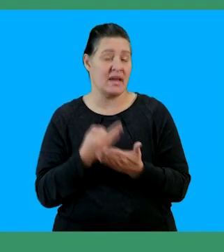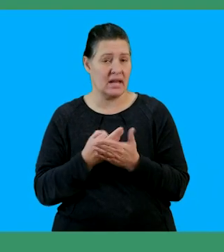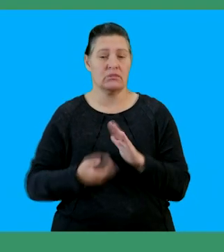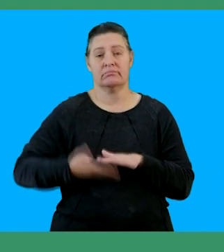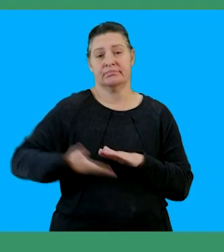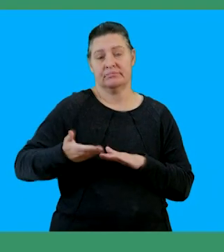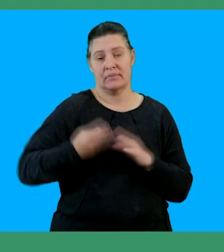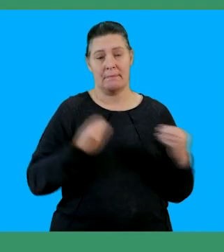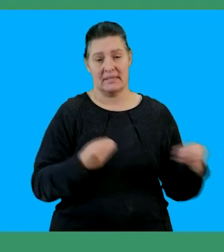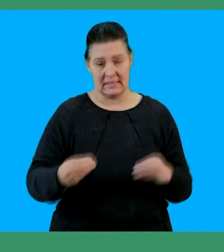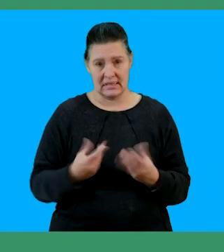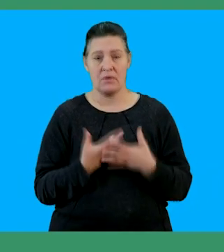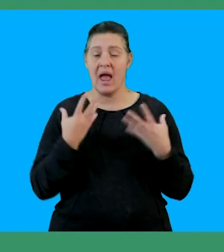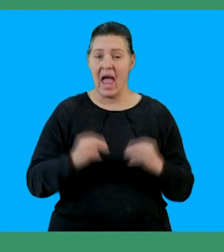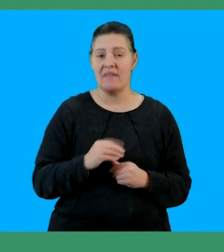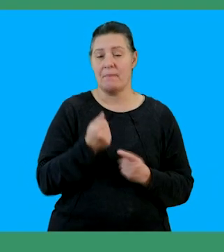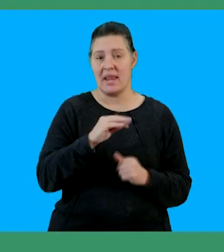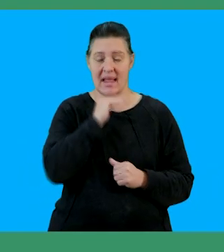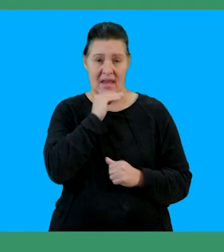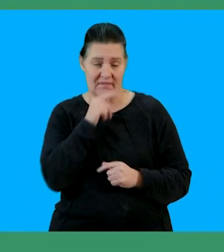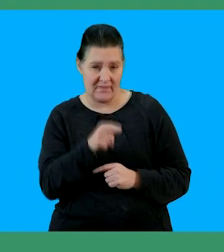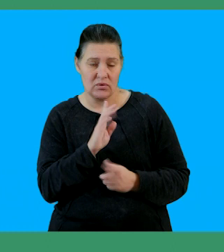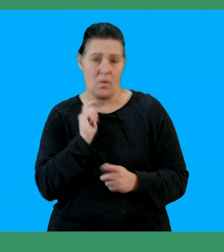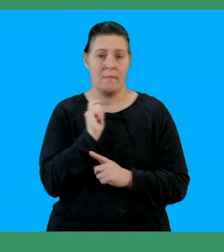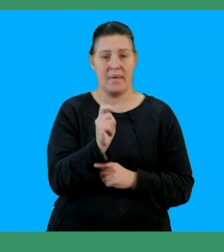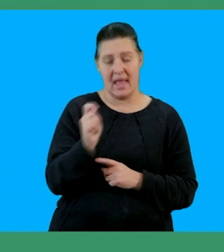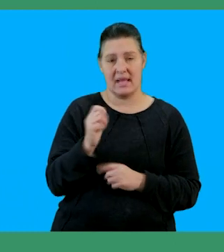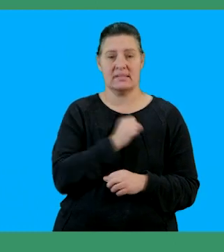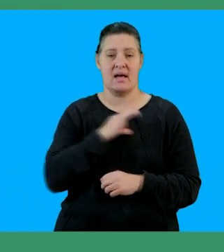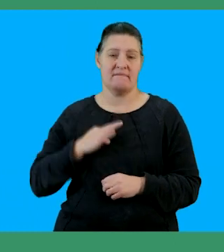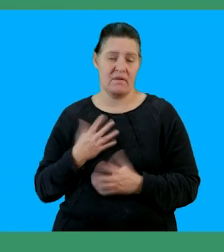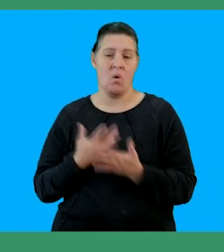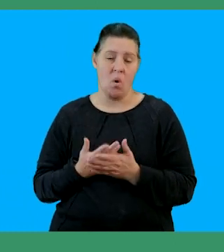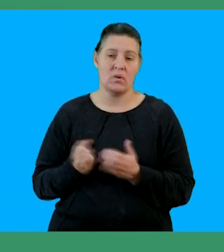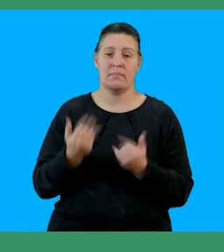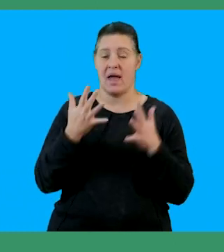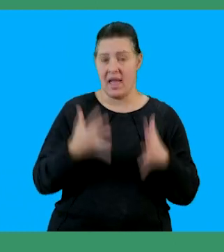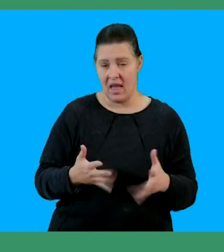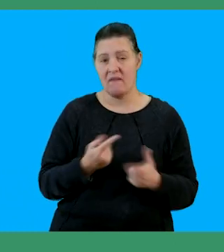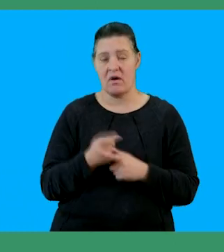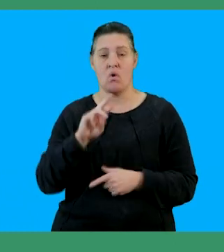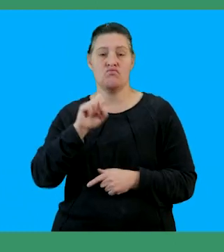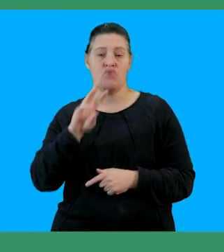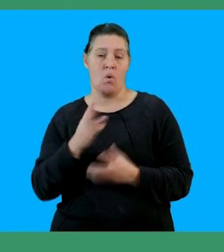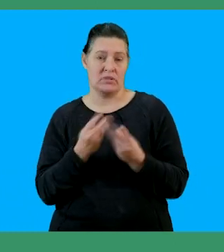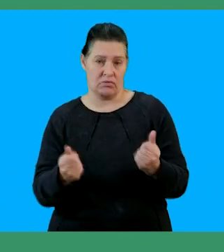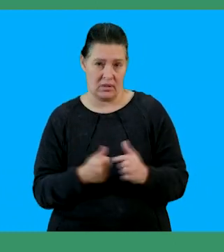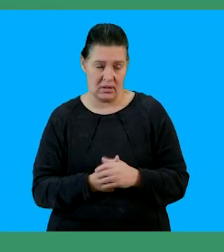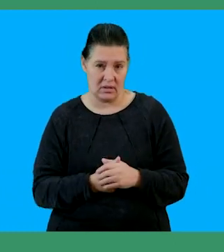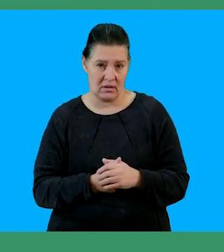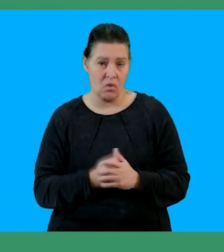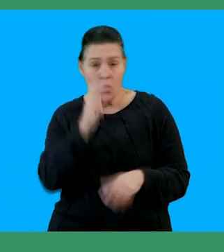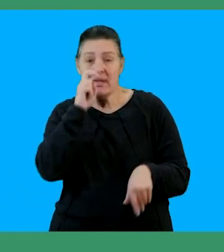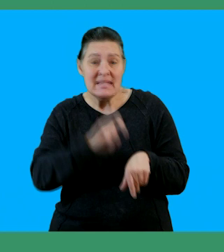funding to run the business and have enough money to pay employees or suppliers of raw